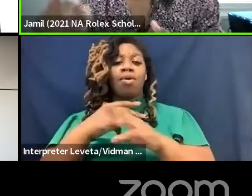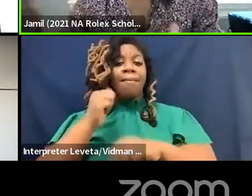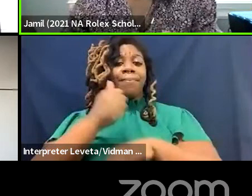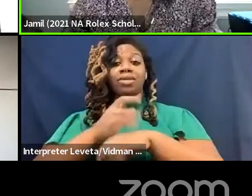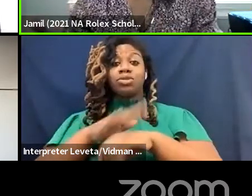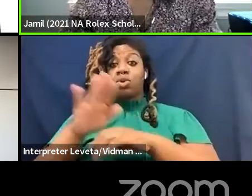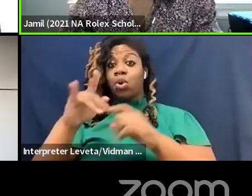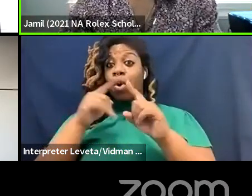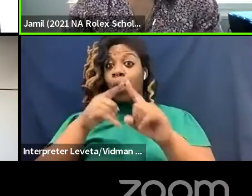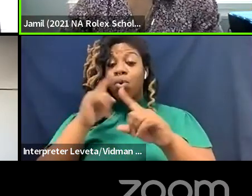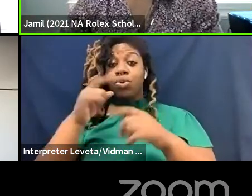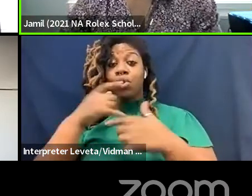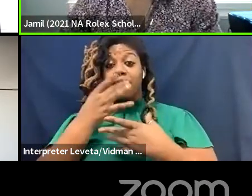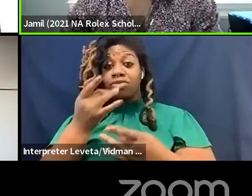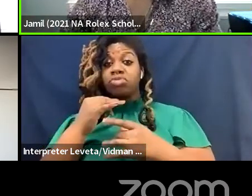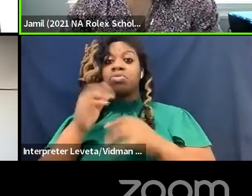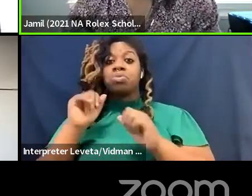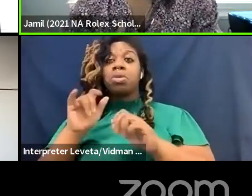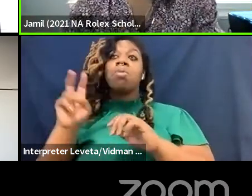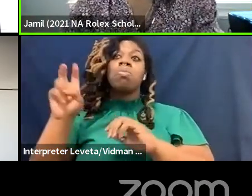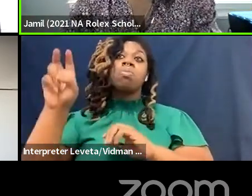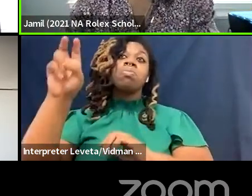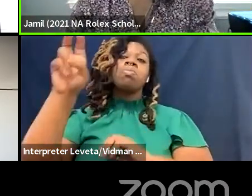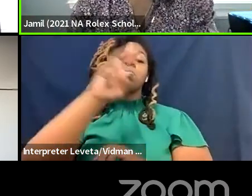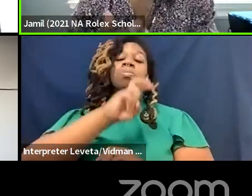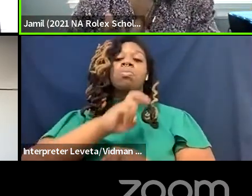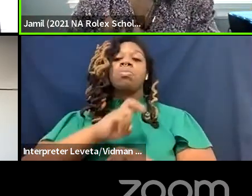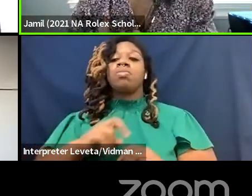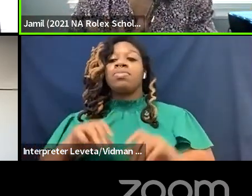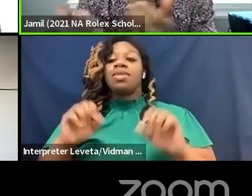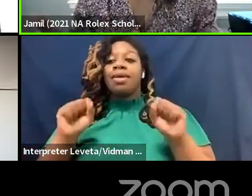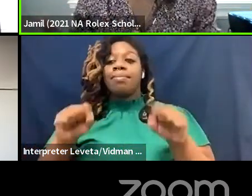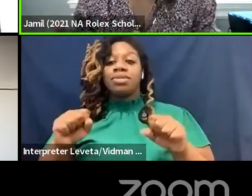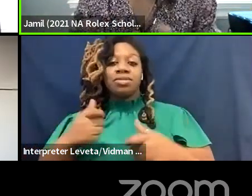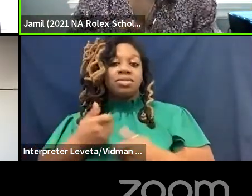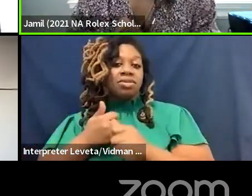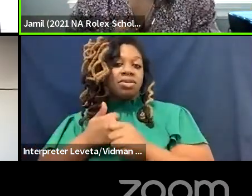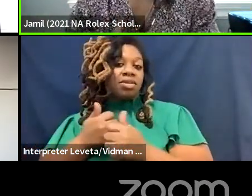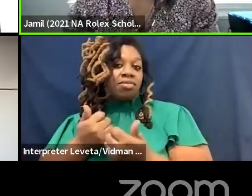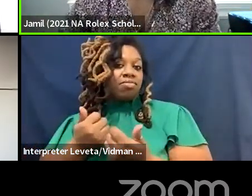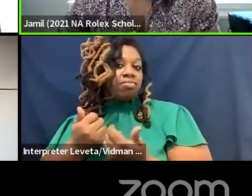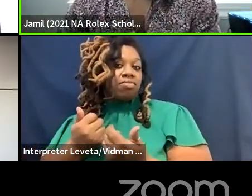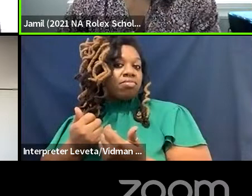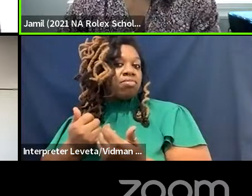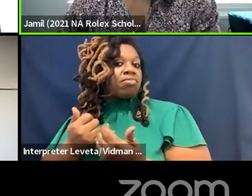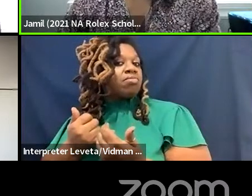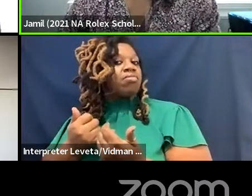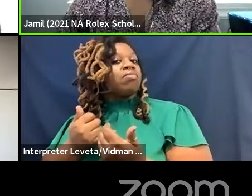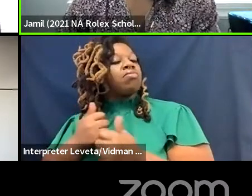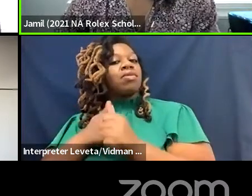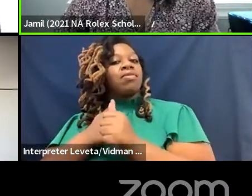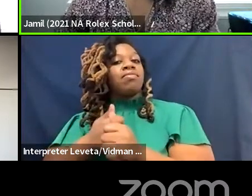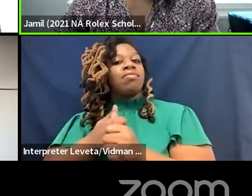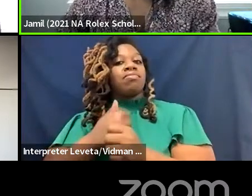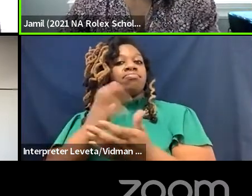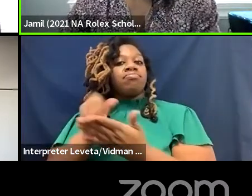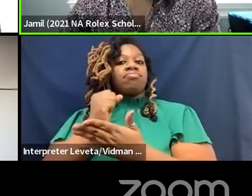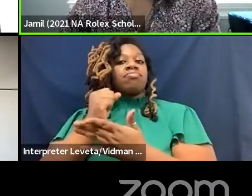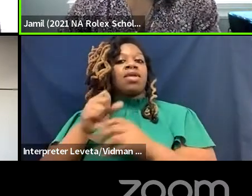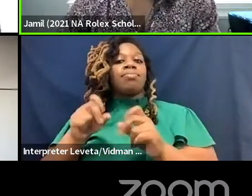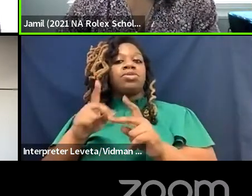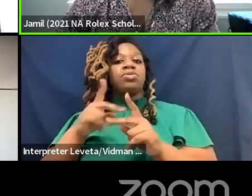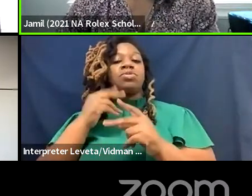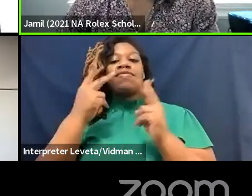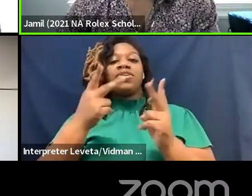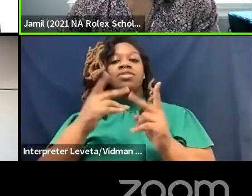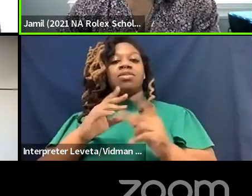and potentially do follow those interests in those really awesome places. So far, a